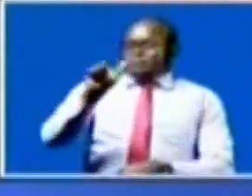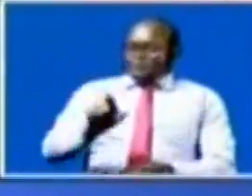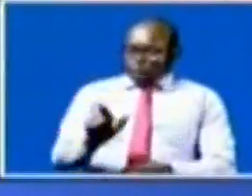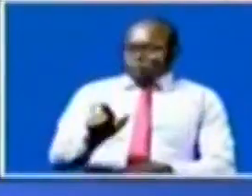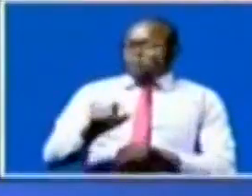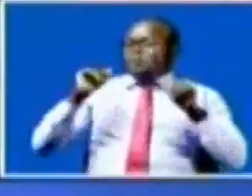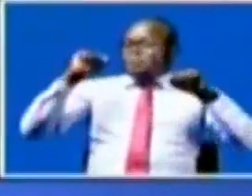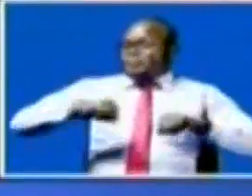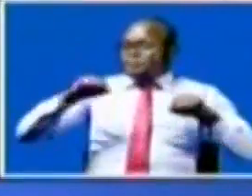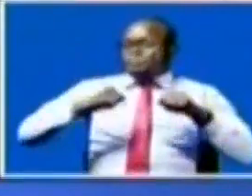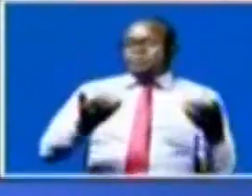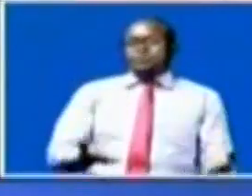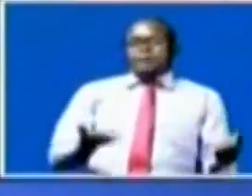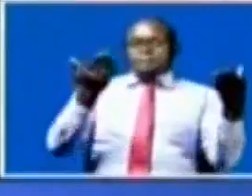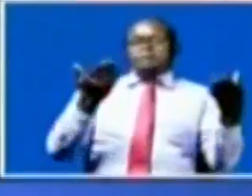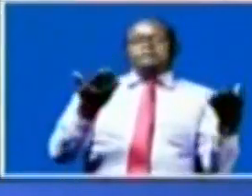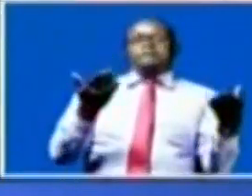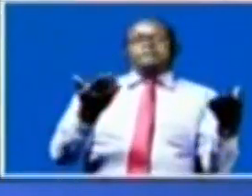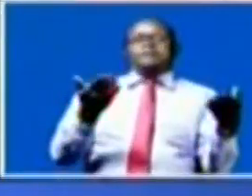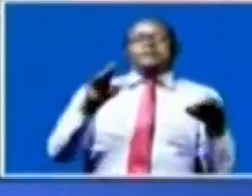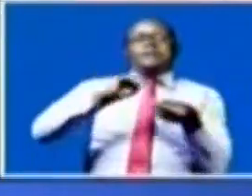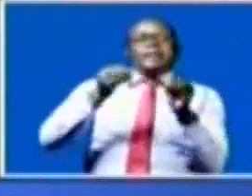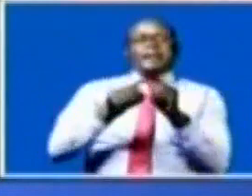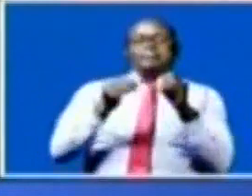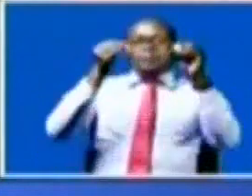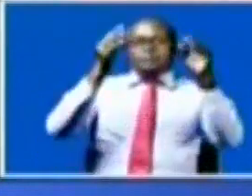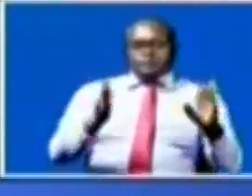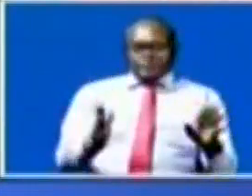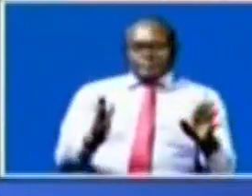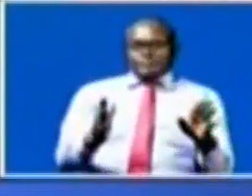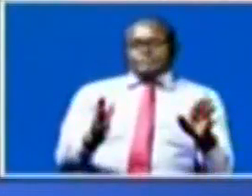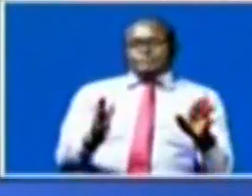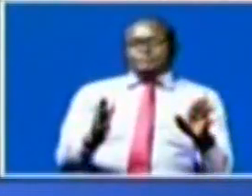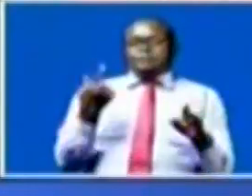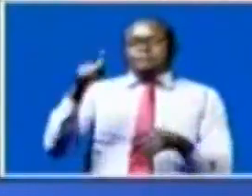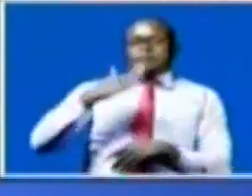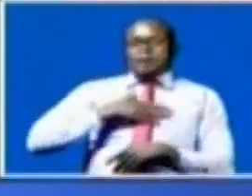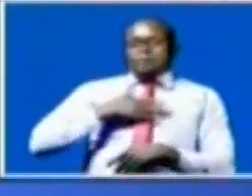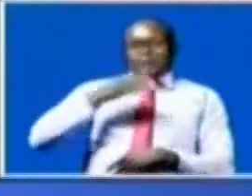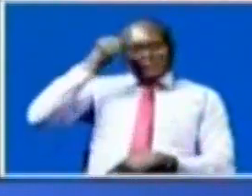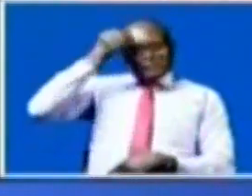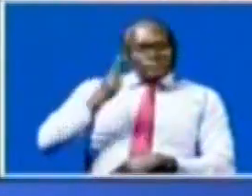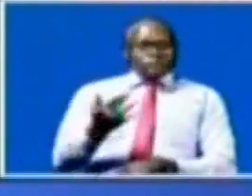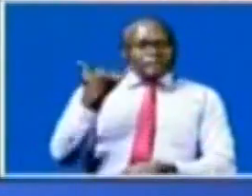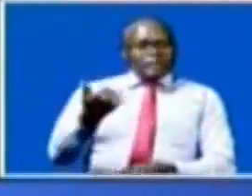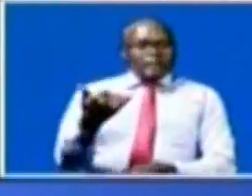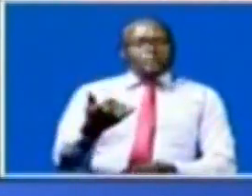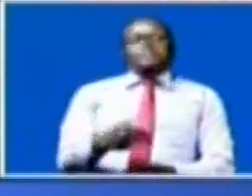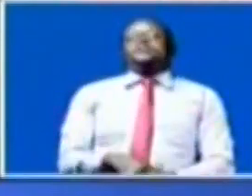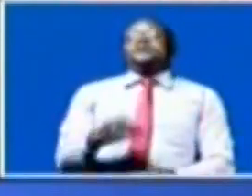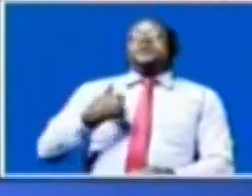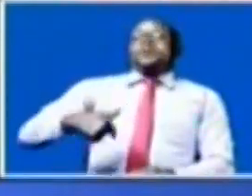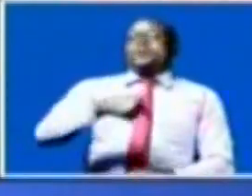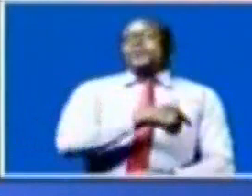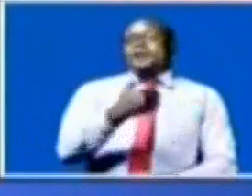are likely to improve the number of teachers available to our students. Currently, we